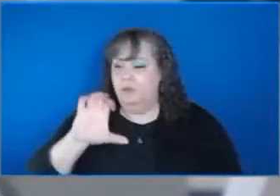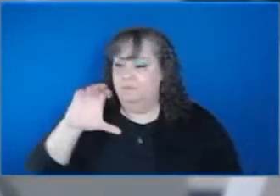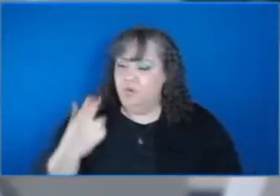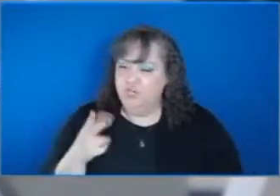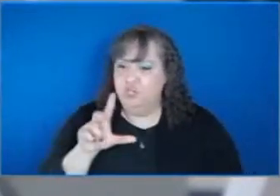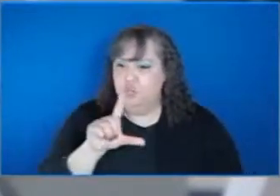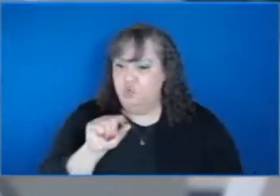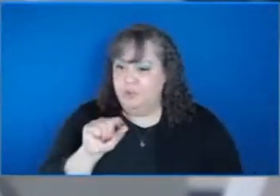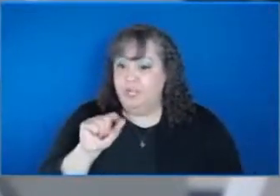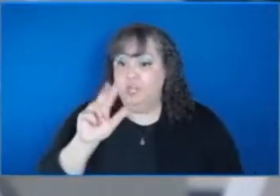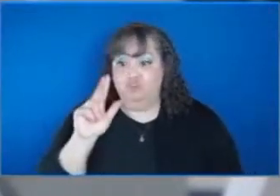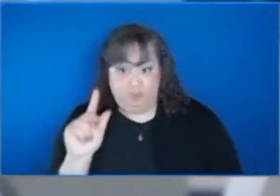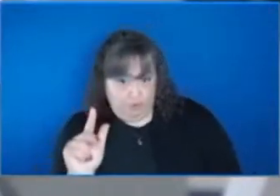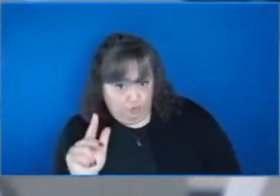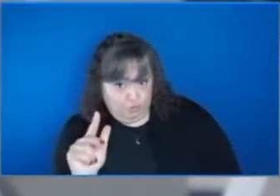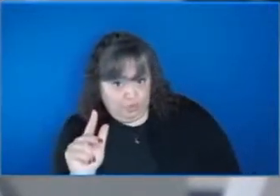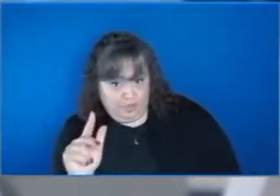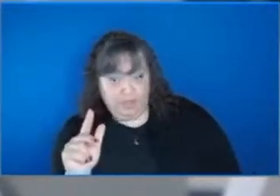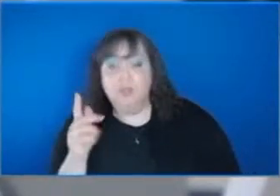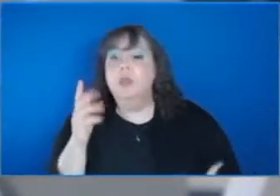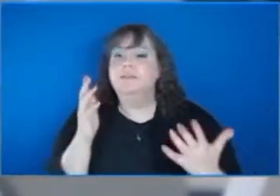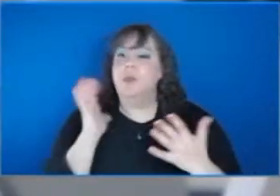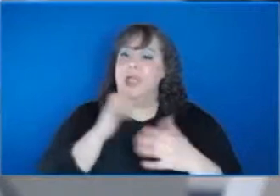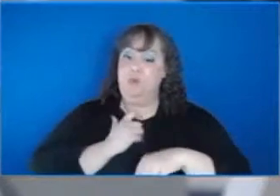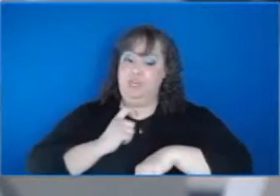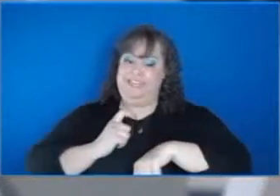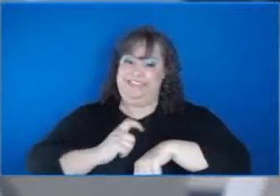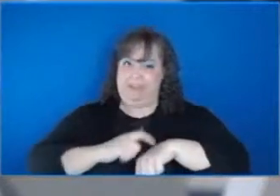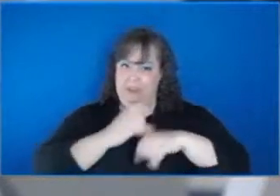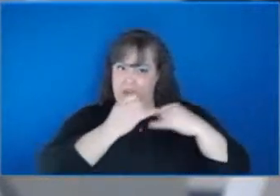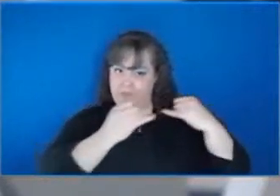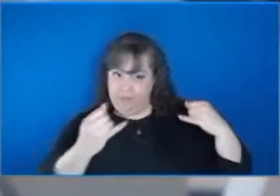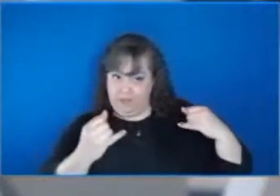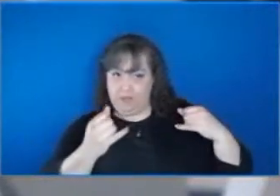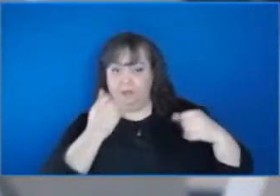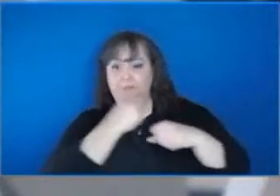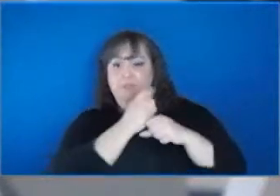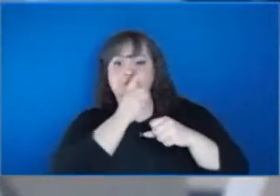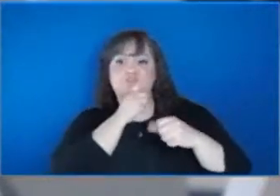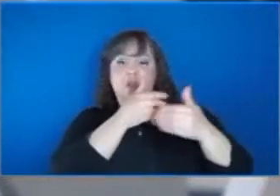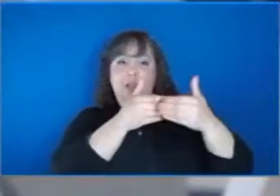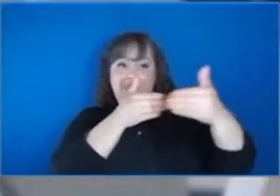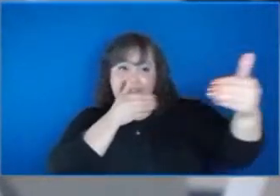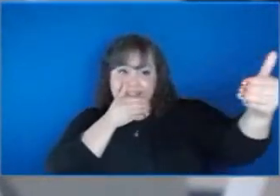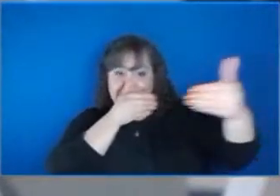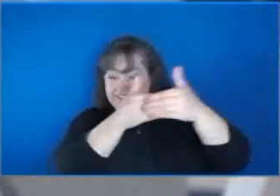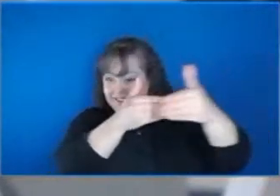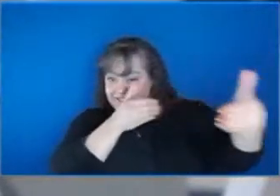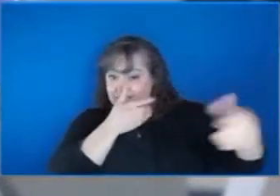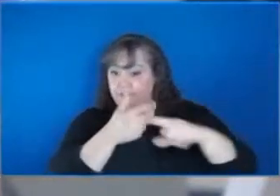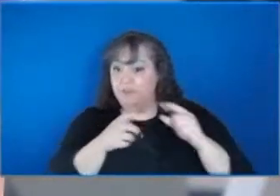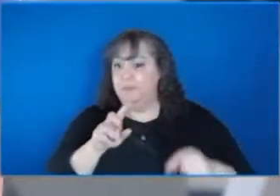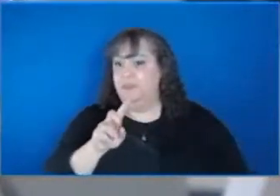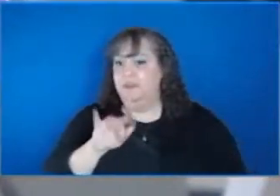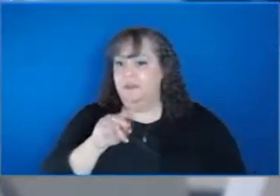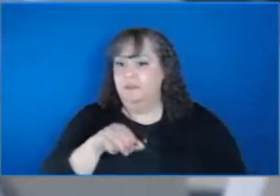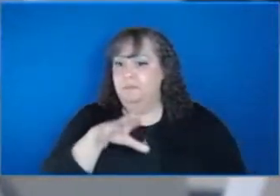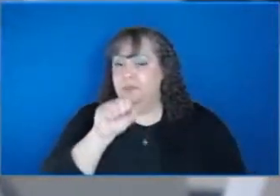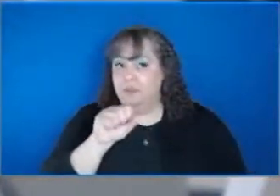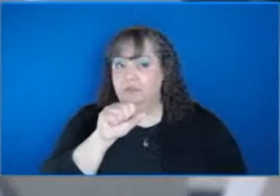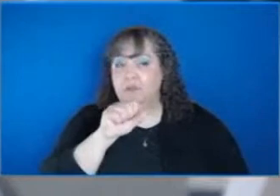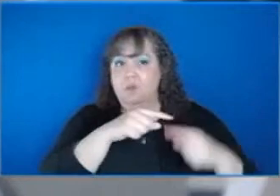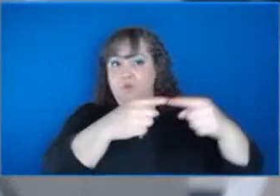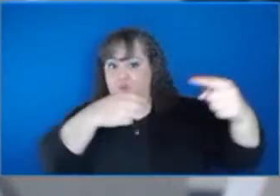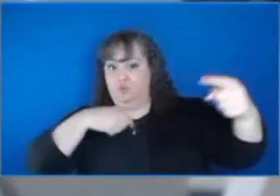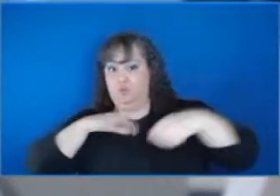in 2022 such that the distance between Didymos and Earth is still large, totally safe, but is minimized. And so the telescopes on Earth are going to get the